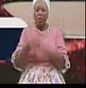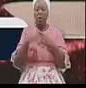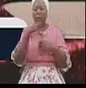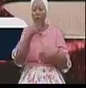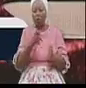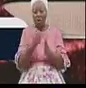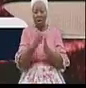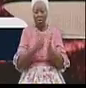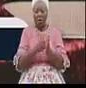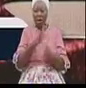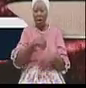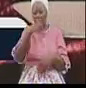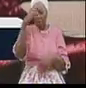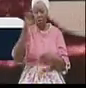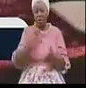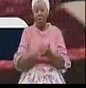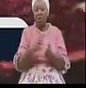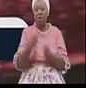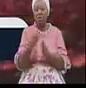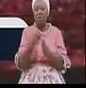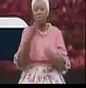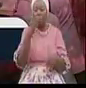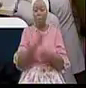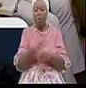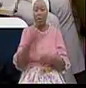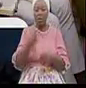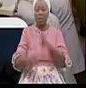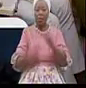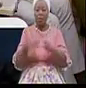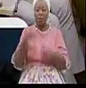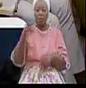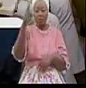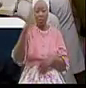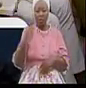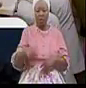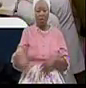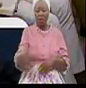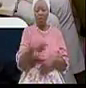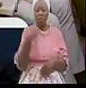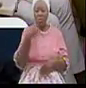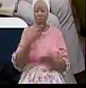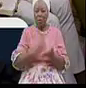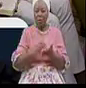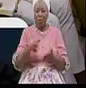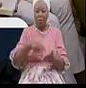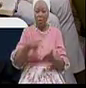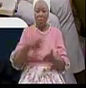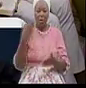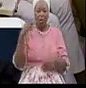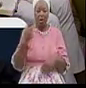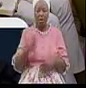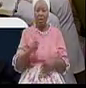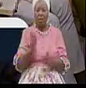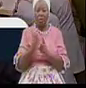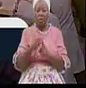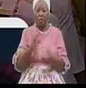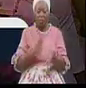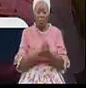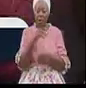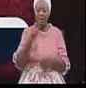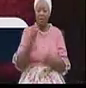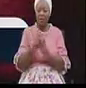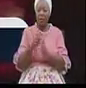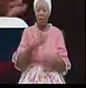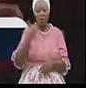a result of that promise, the people of God, those who read the word, believed the word, understood